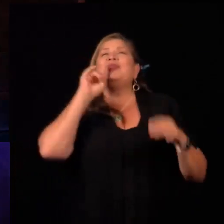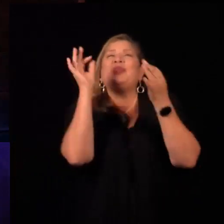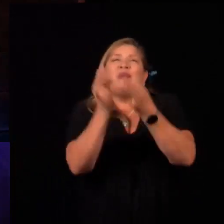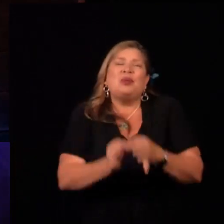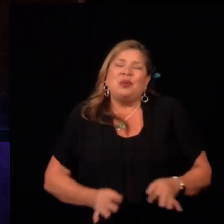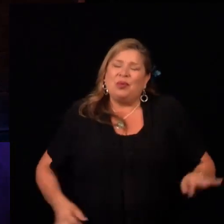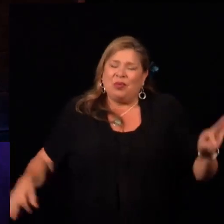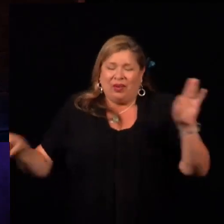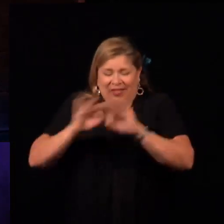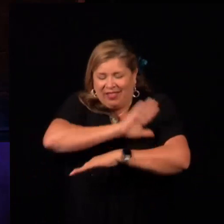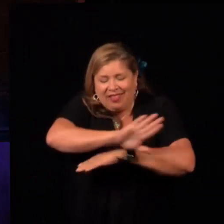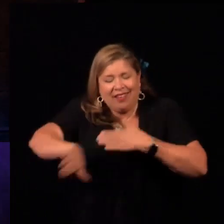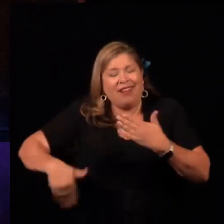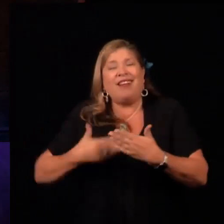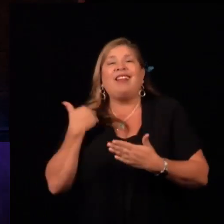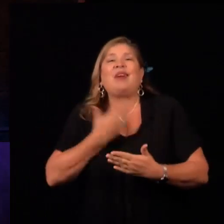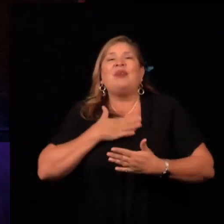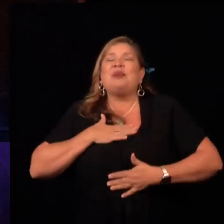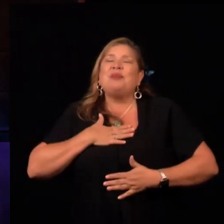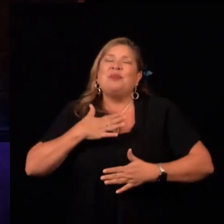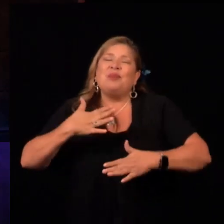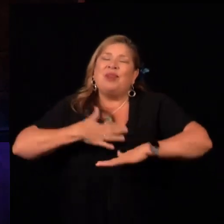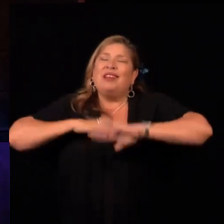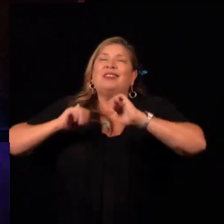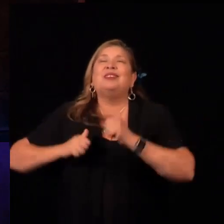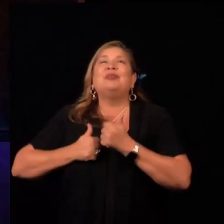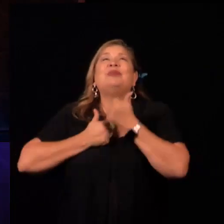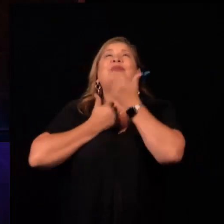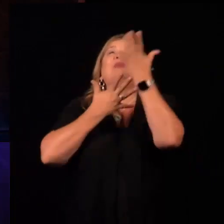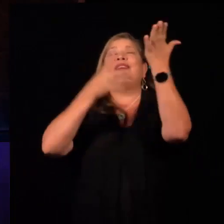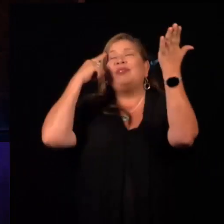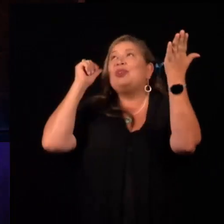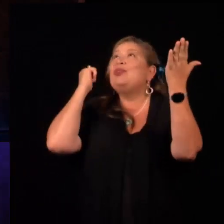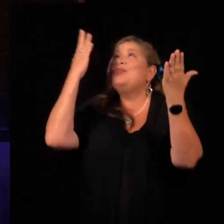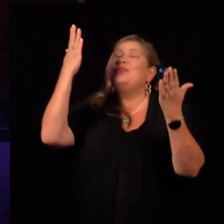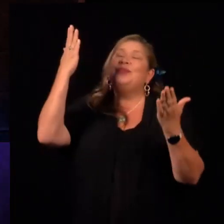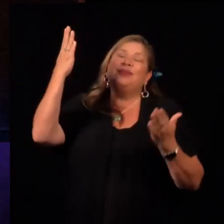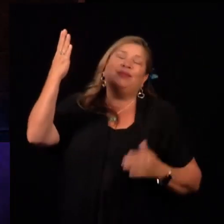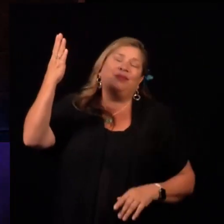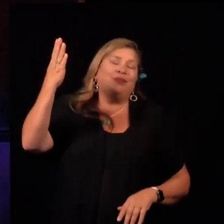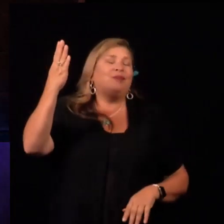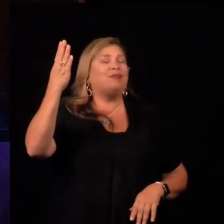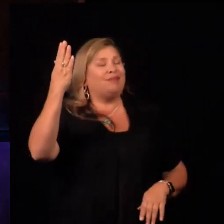save. Worthy of every breath we could ever breathe. We live for you.